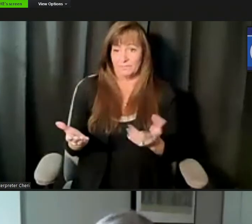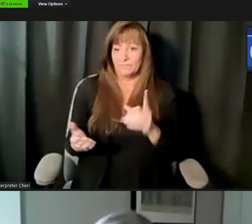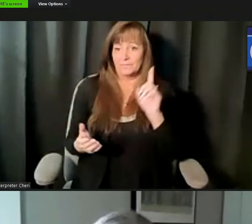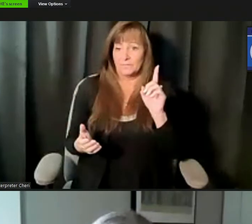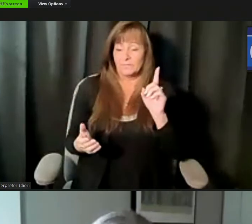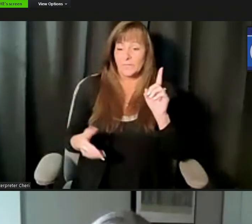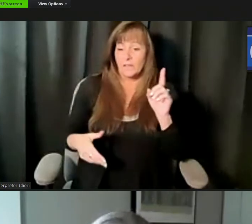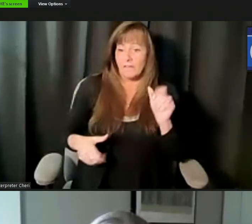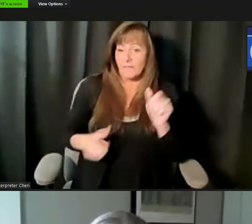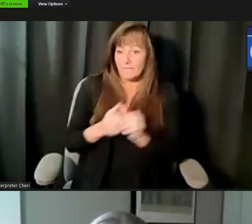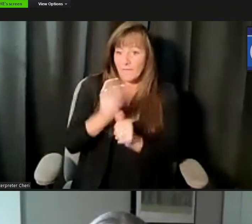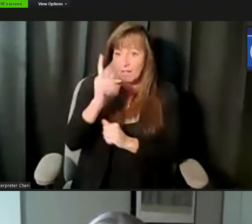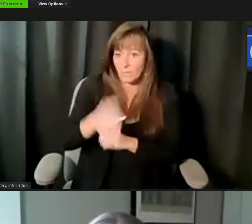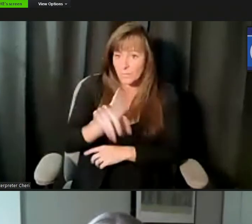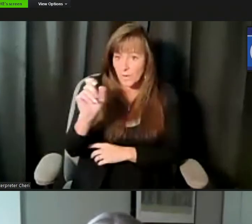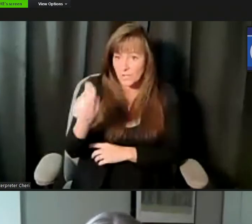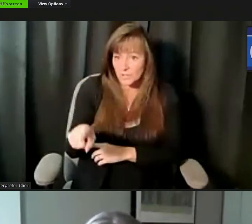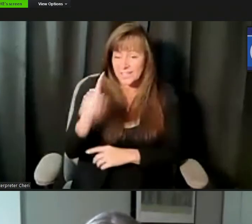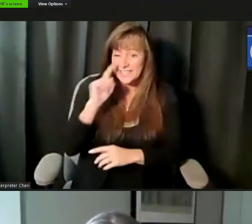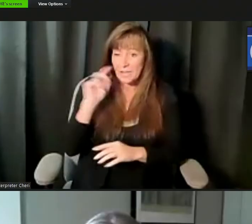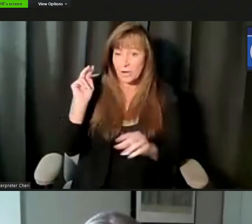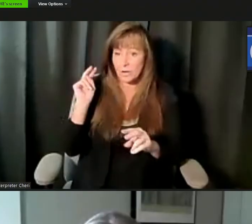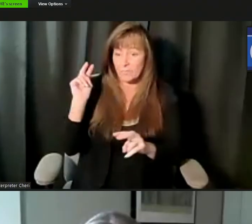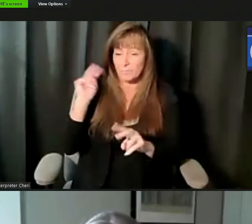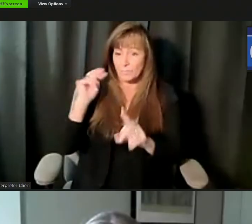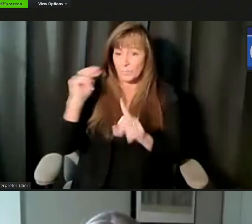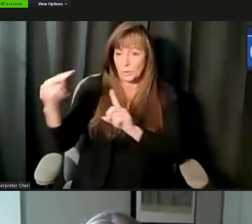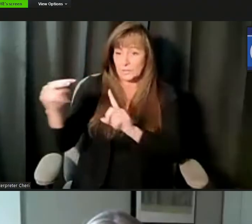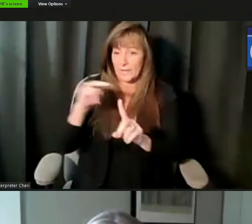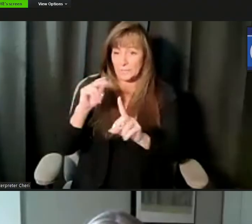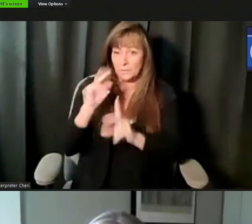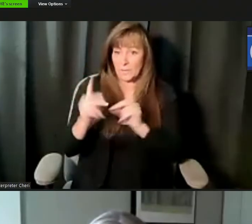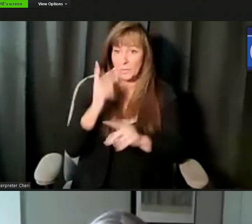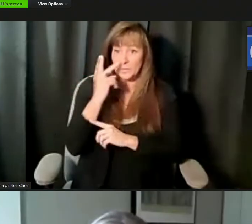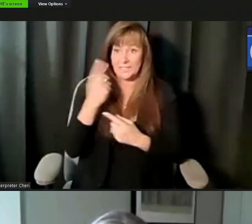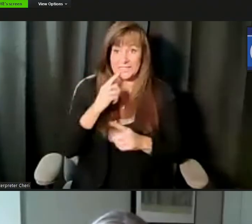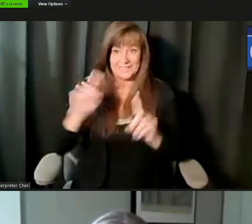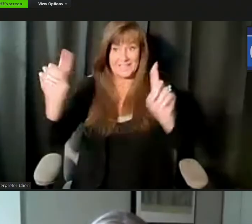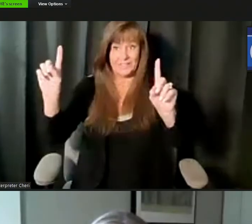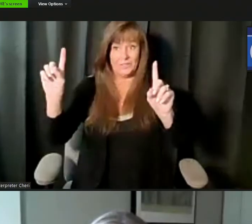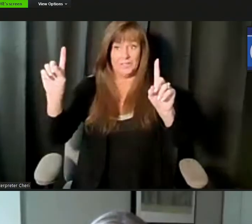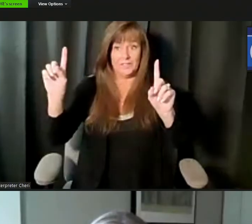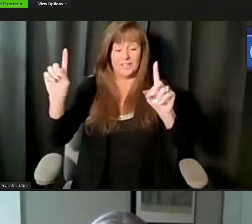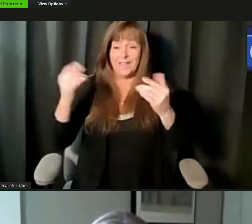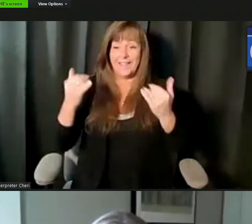a perception concern that people may see this as a success and ease up on things